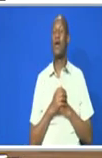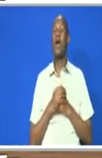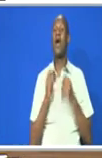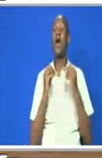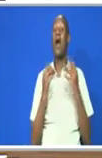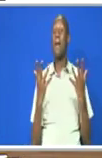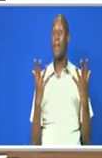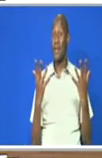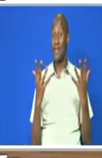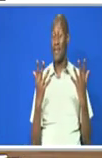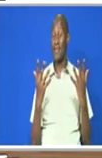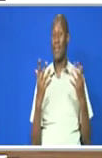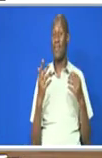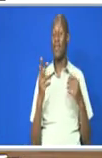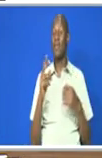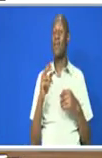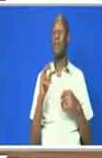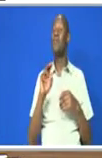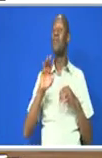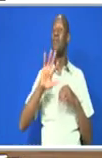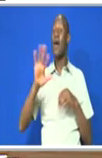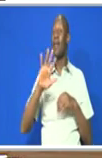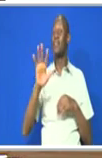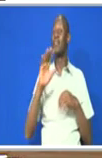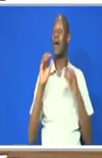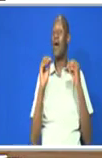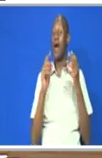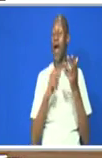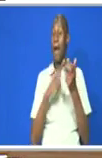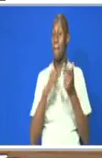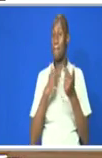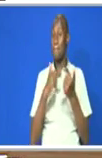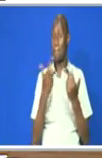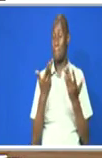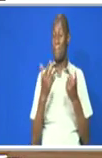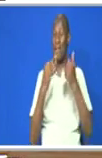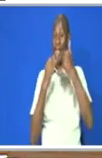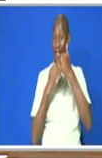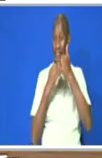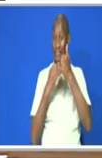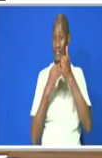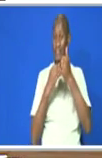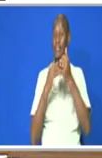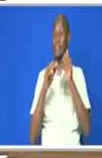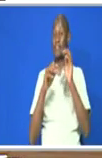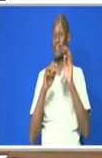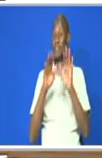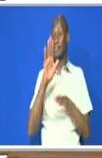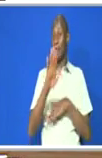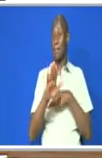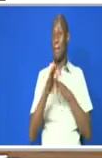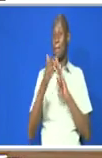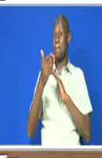How many fingers am I left with after counting 8 steps